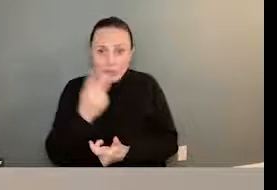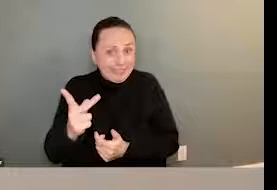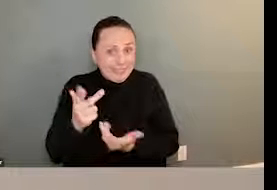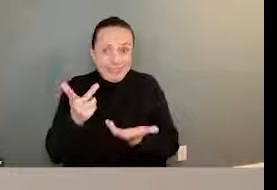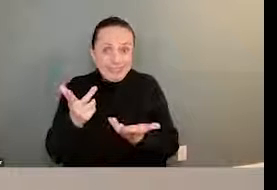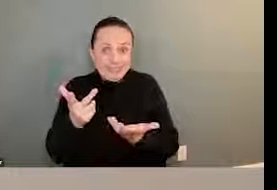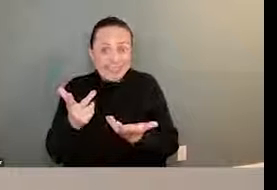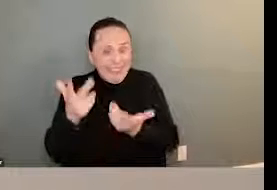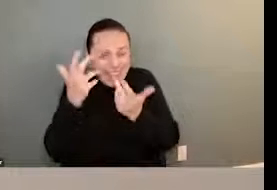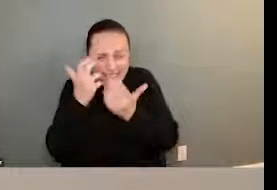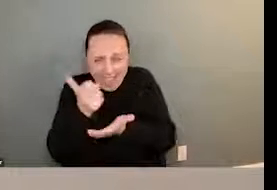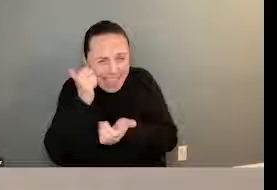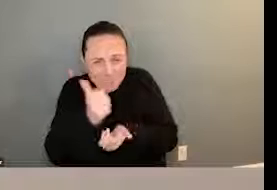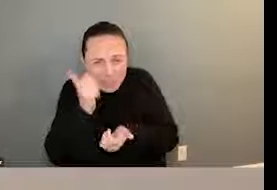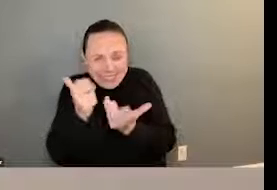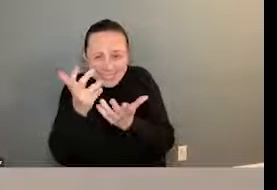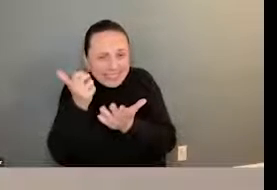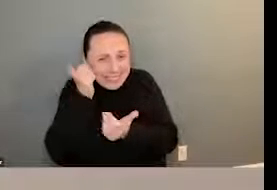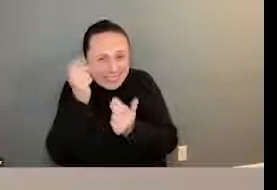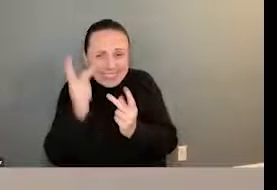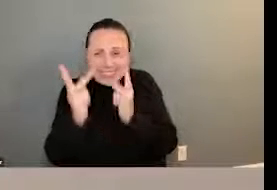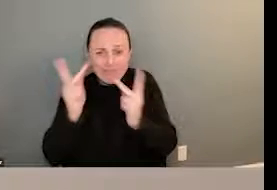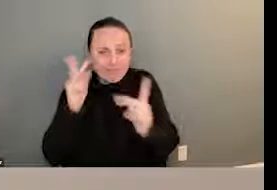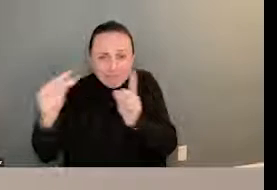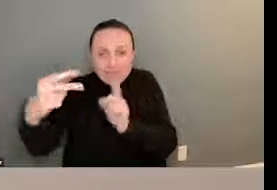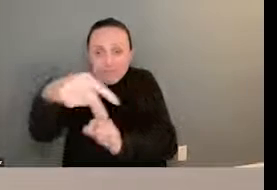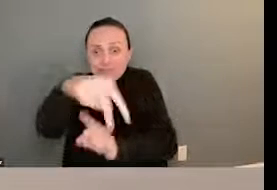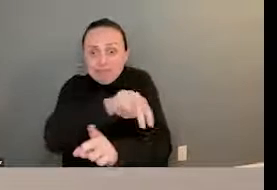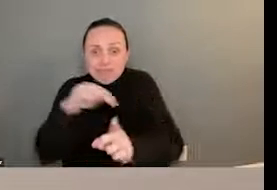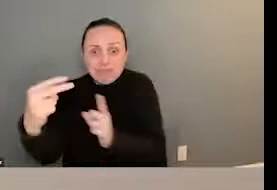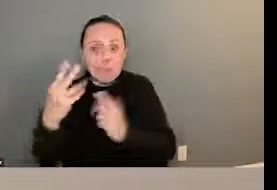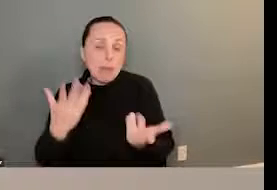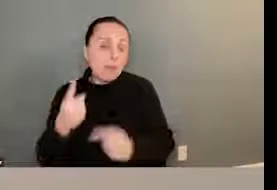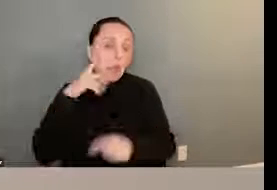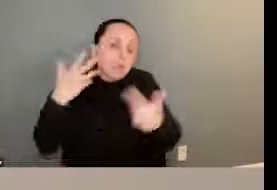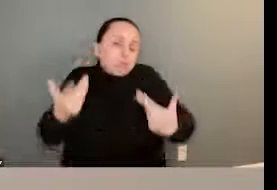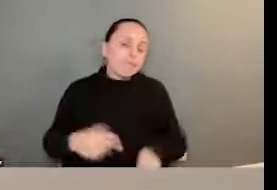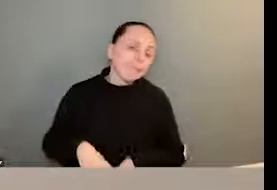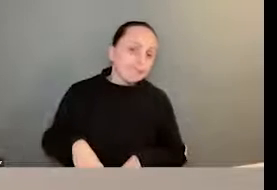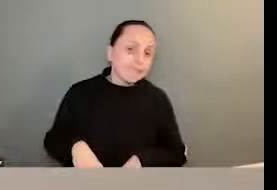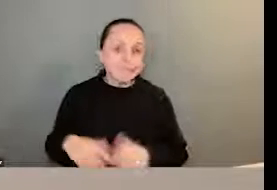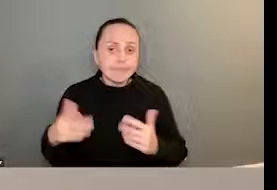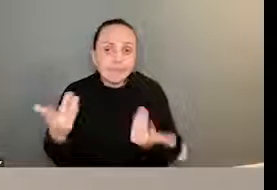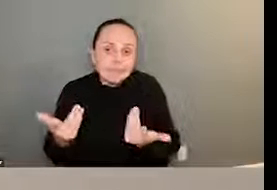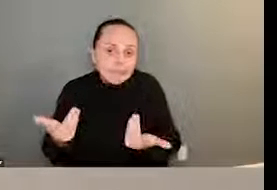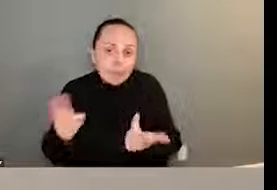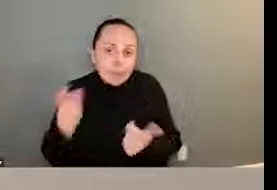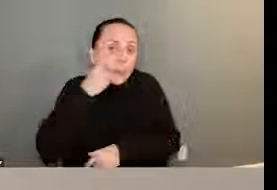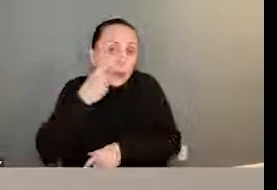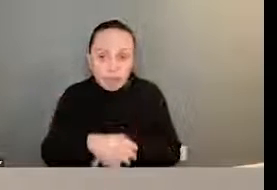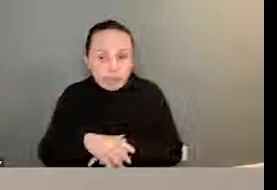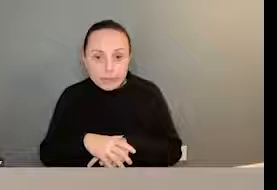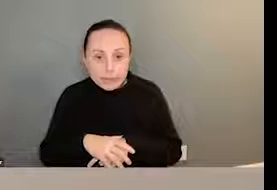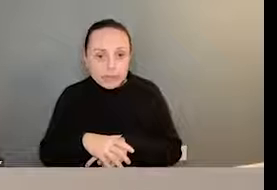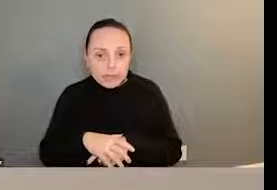from every single angle. But you may be like, all right, cool. How exactly does conservation then